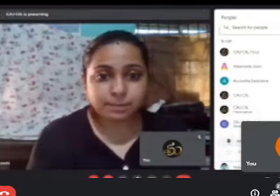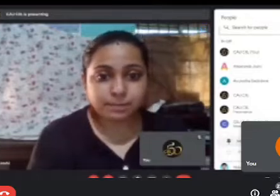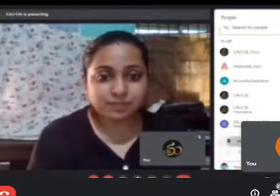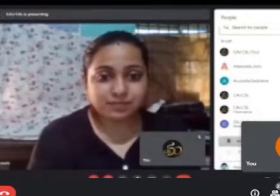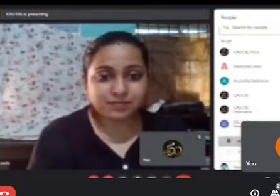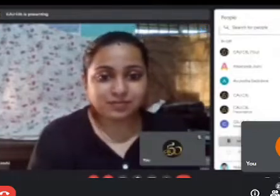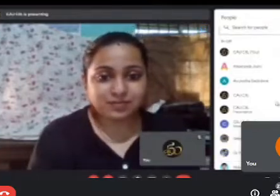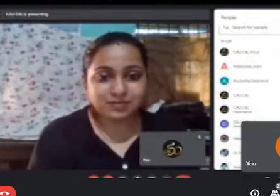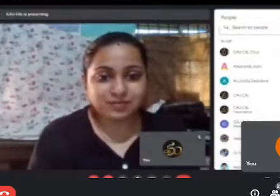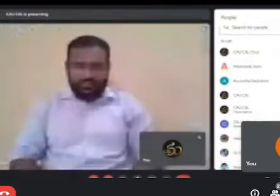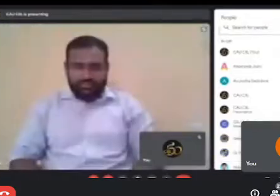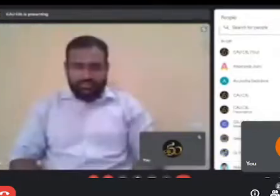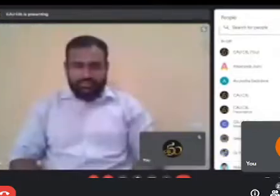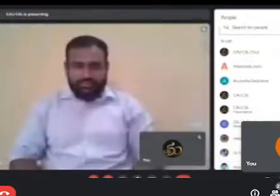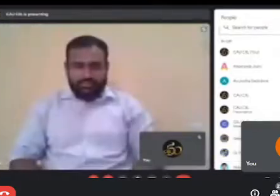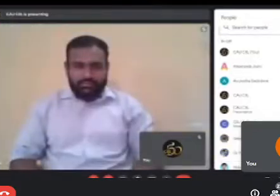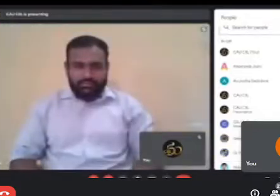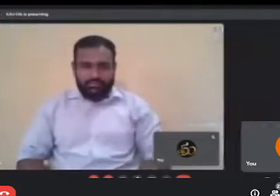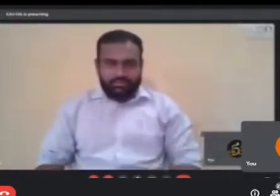that. Okay.